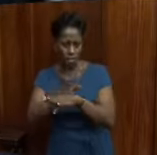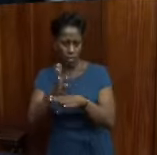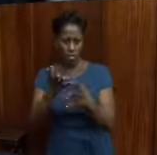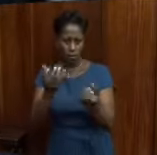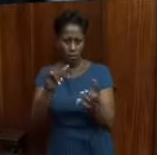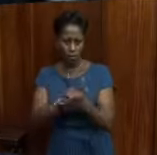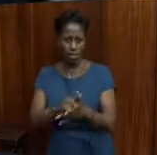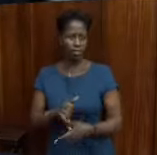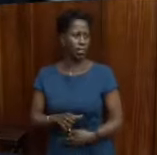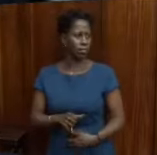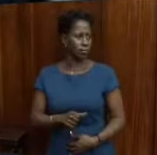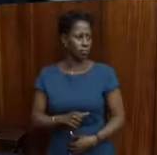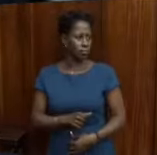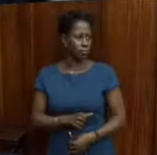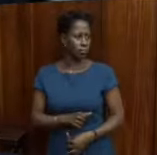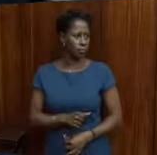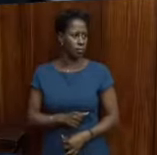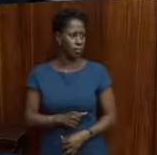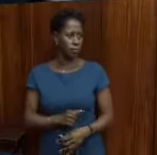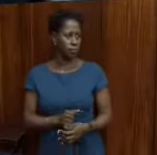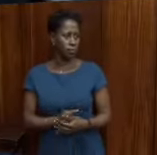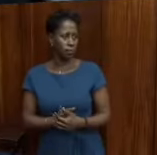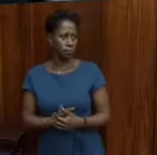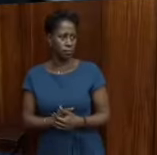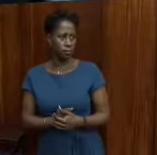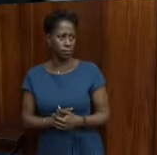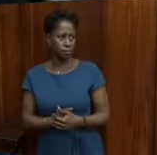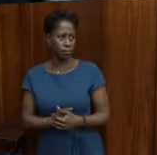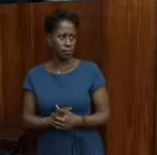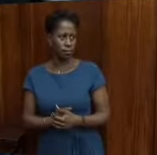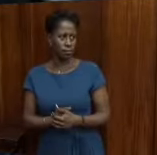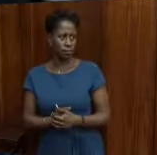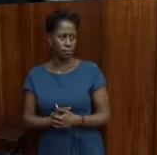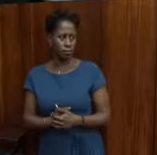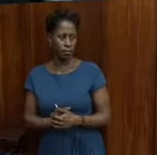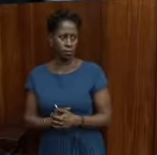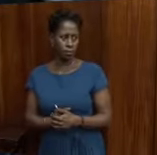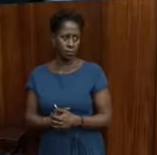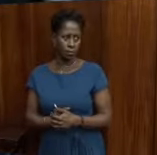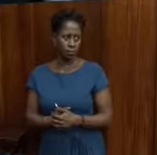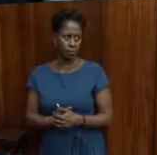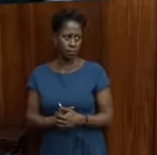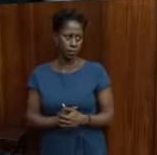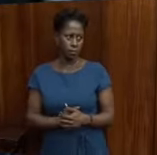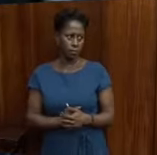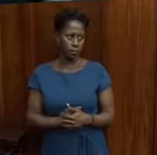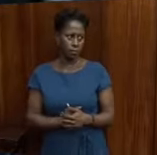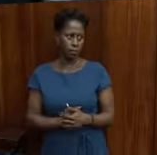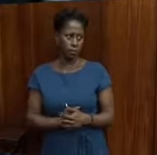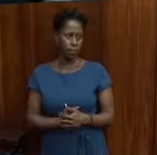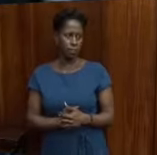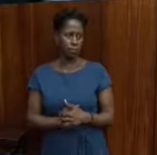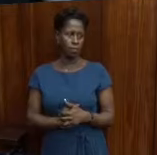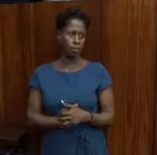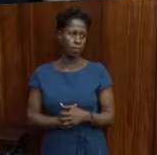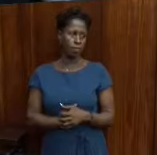should seek to build industries for goods and services around academia and research for the employment of our